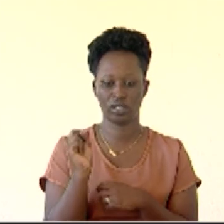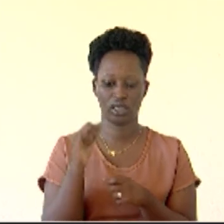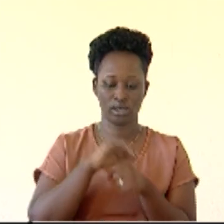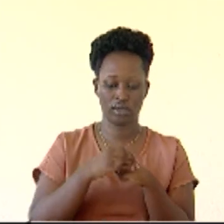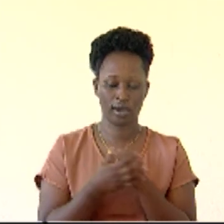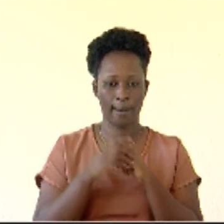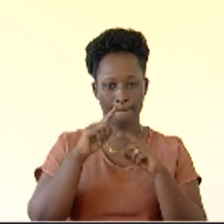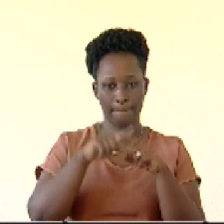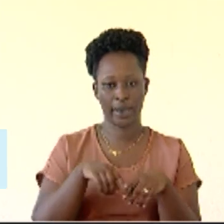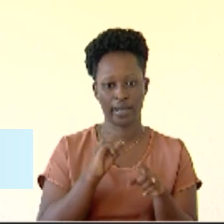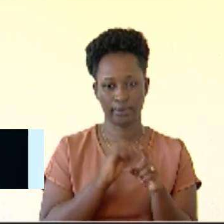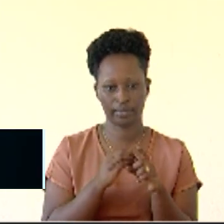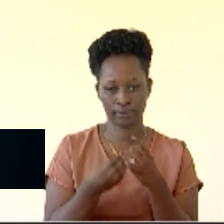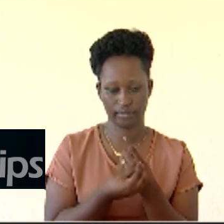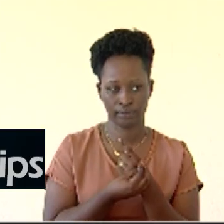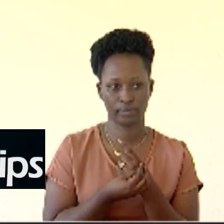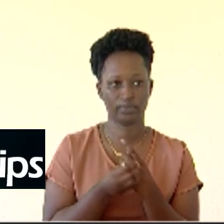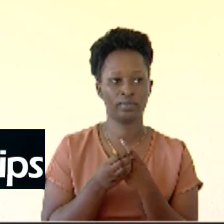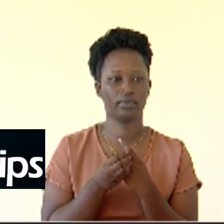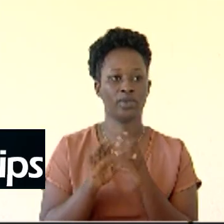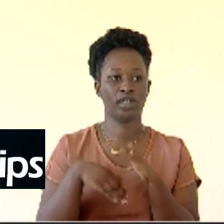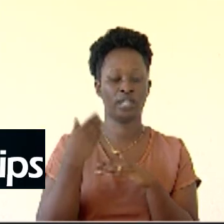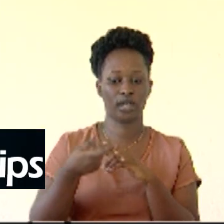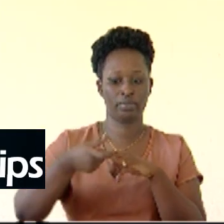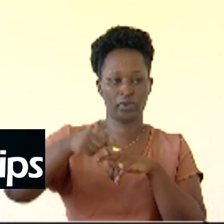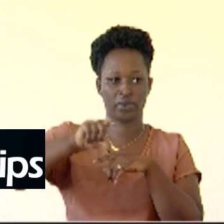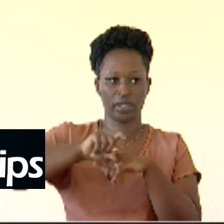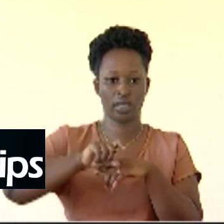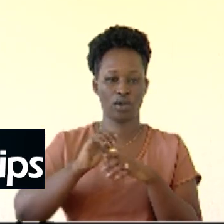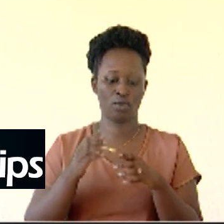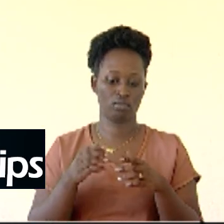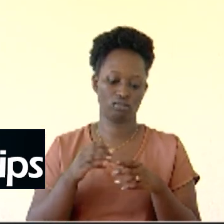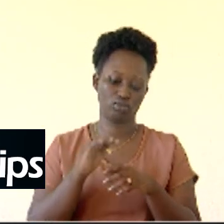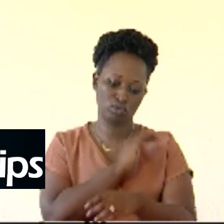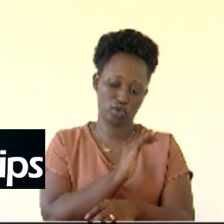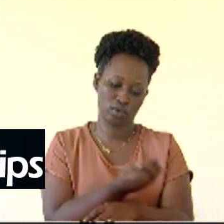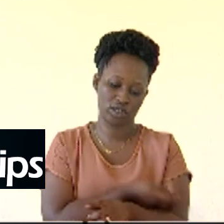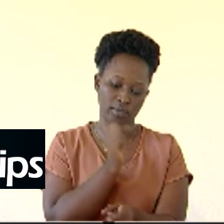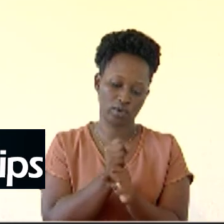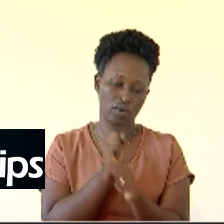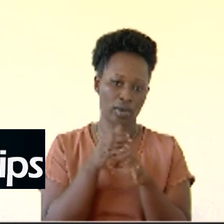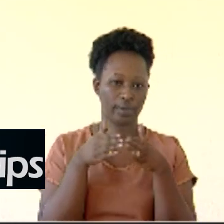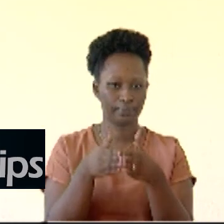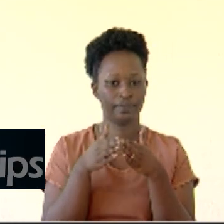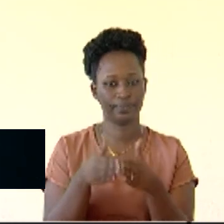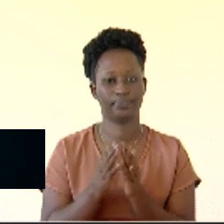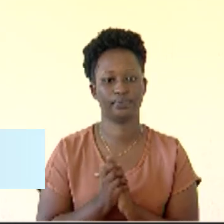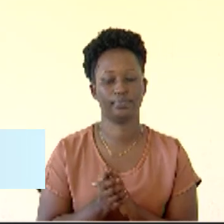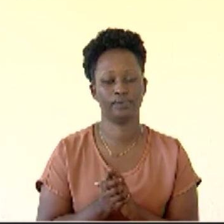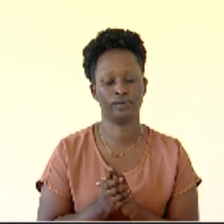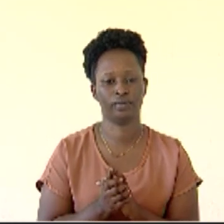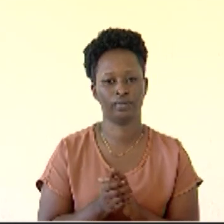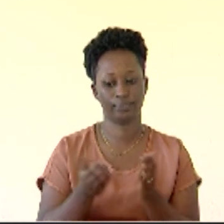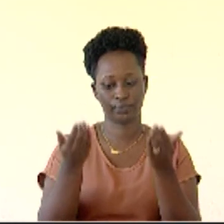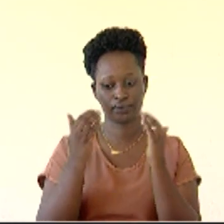urge and even increases what you call libido energy for sexual intercourse.